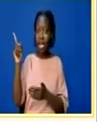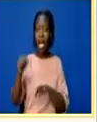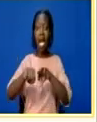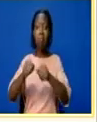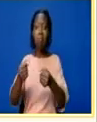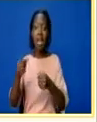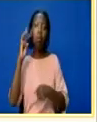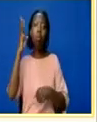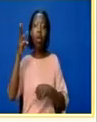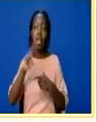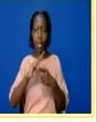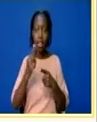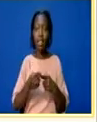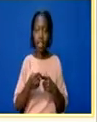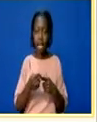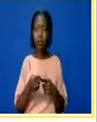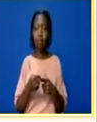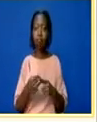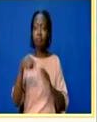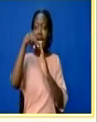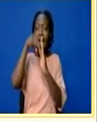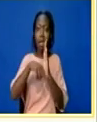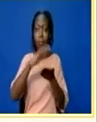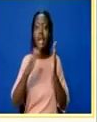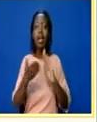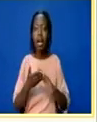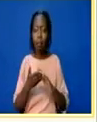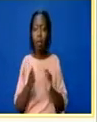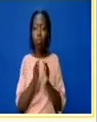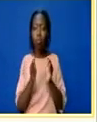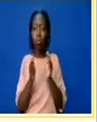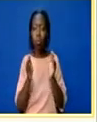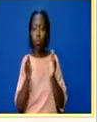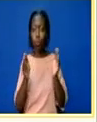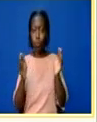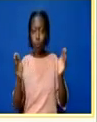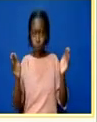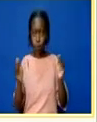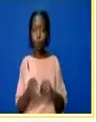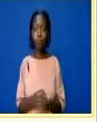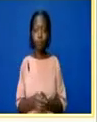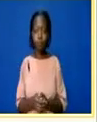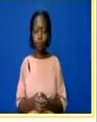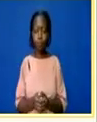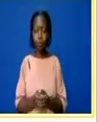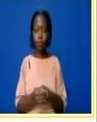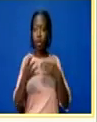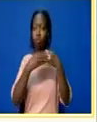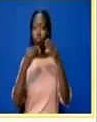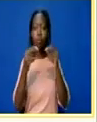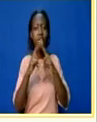off and falls in. Yes. Again, as it is widening, widens. Widening, widening. Yeah. Forming a very